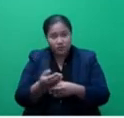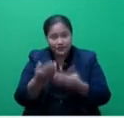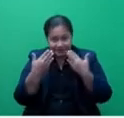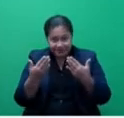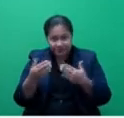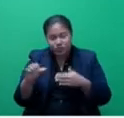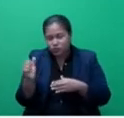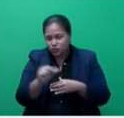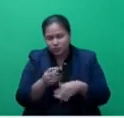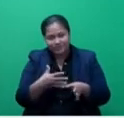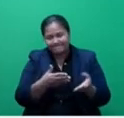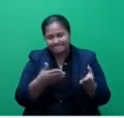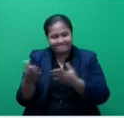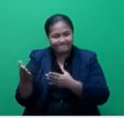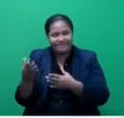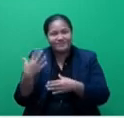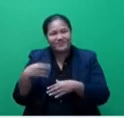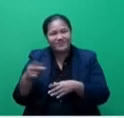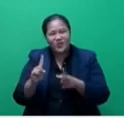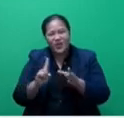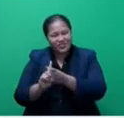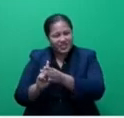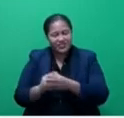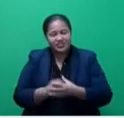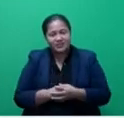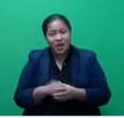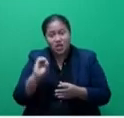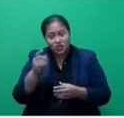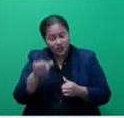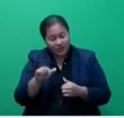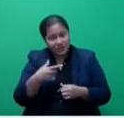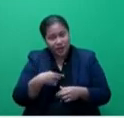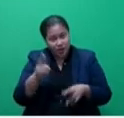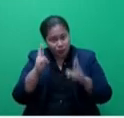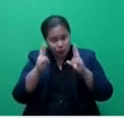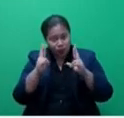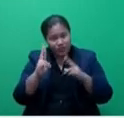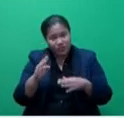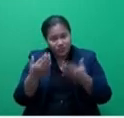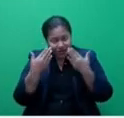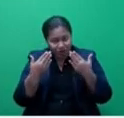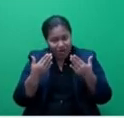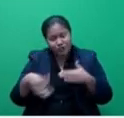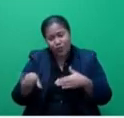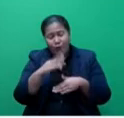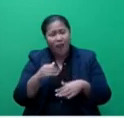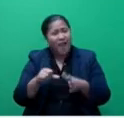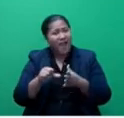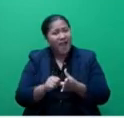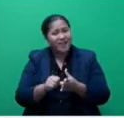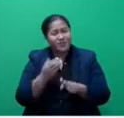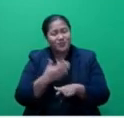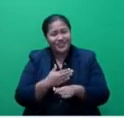directed to its due. Mr. Speaker, so on that note, I wish to acknowledge and thank our hardworking frontline workers